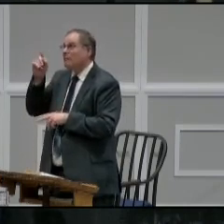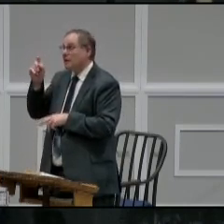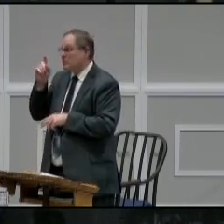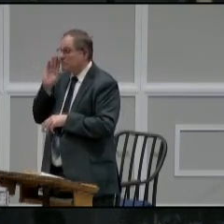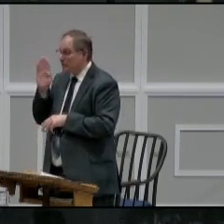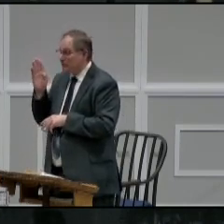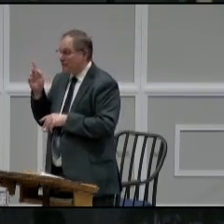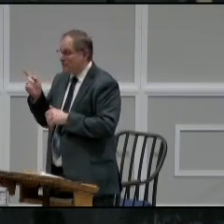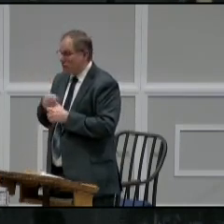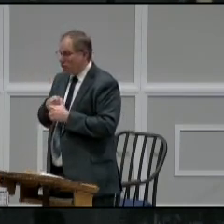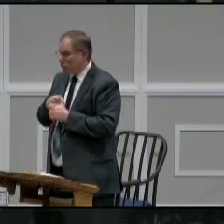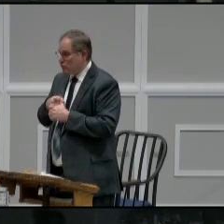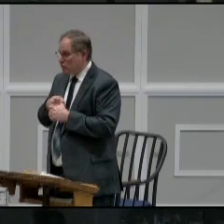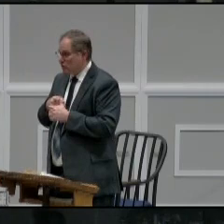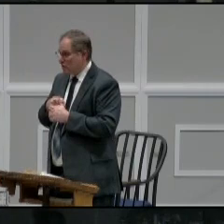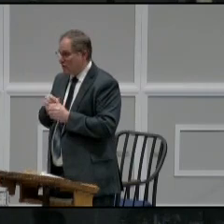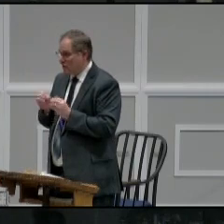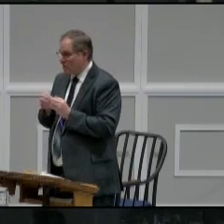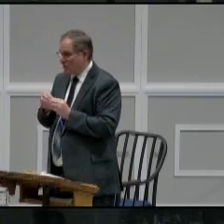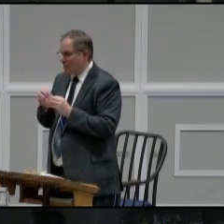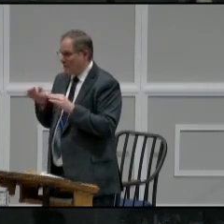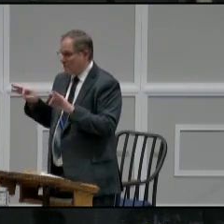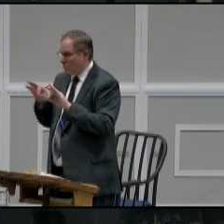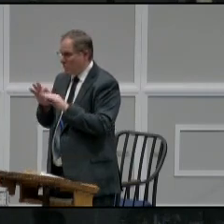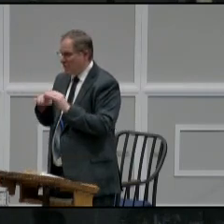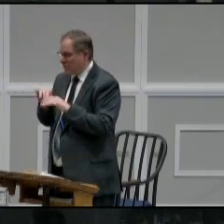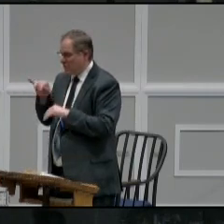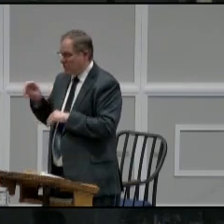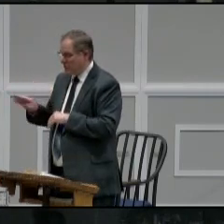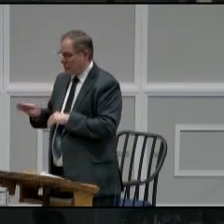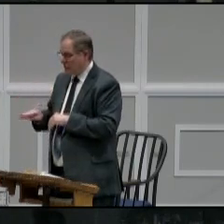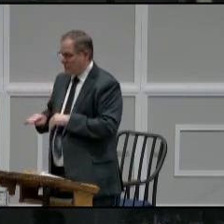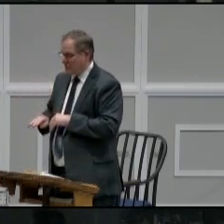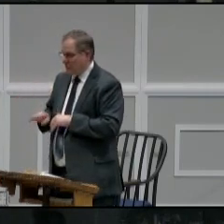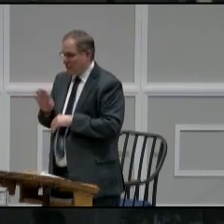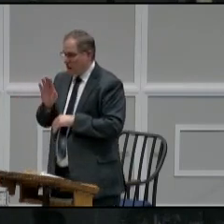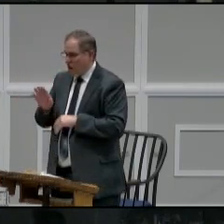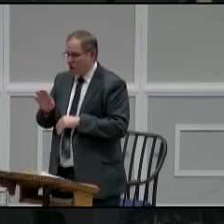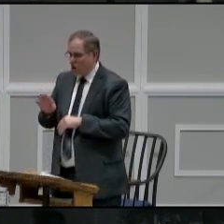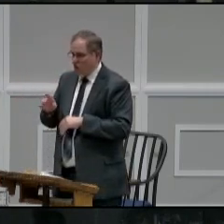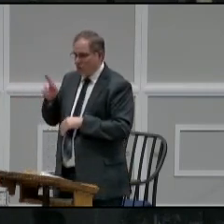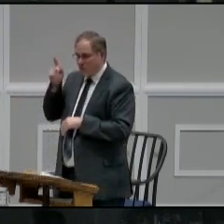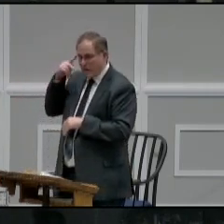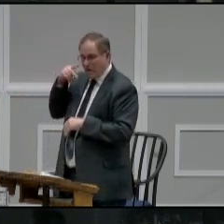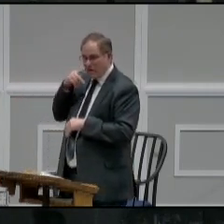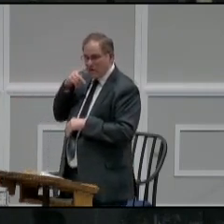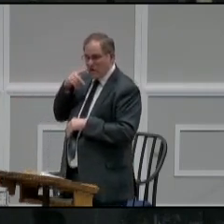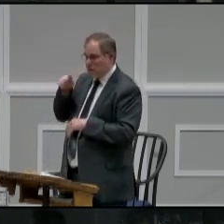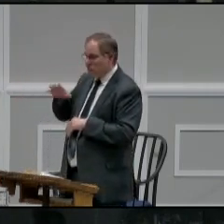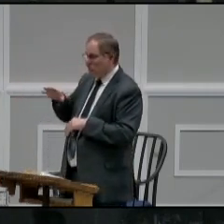Amen. Mom, Dad, your kid would rather have time with you than have the newest whatever.